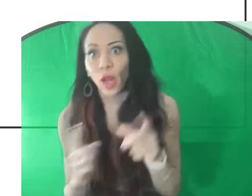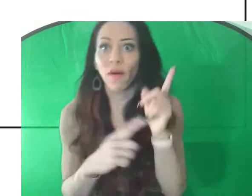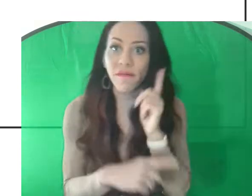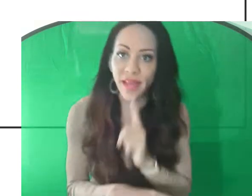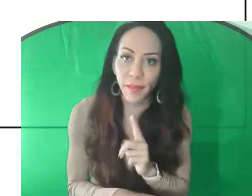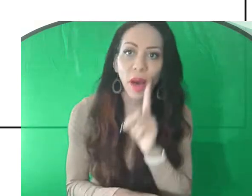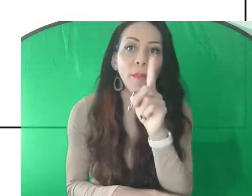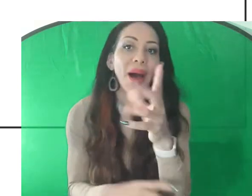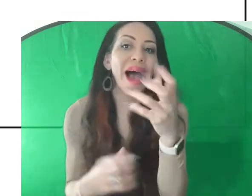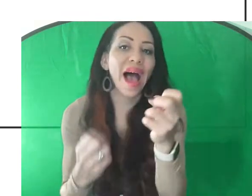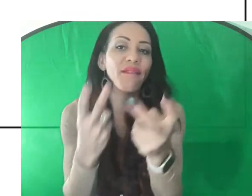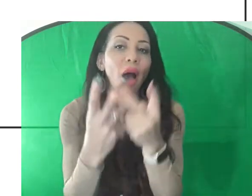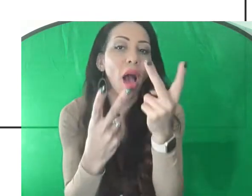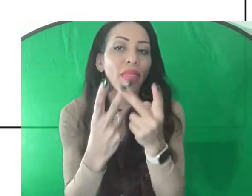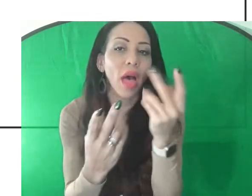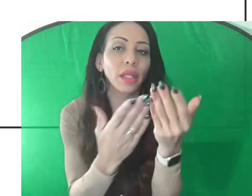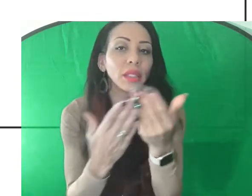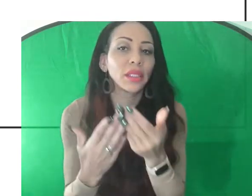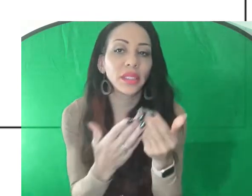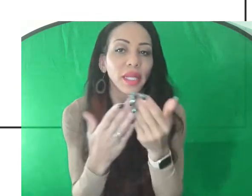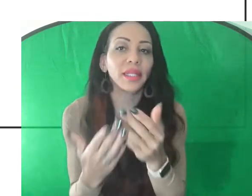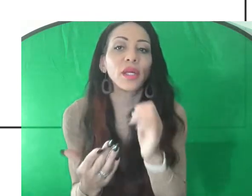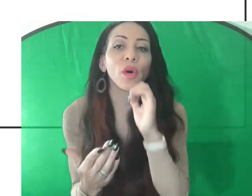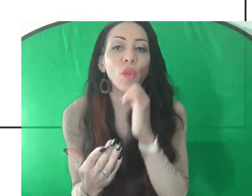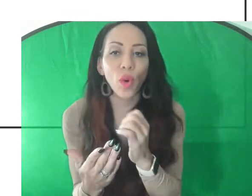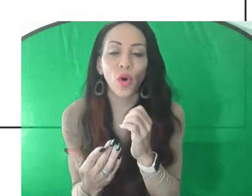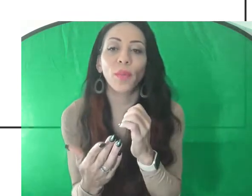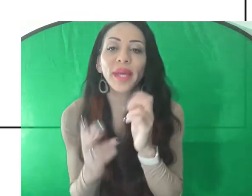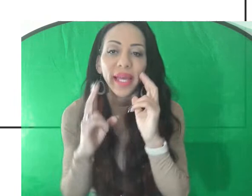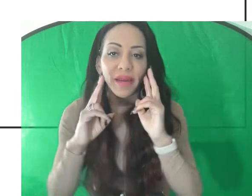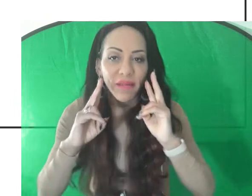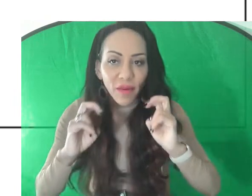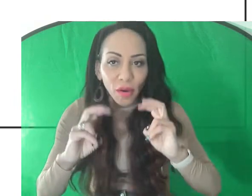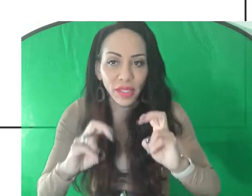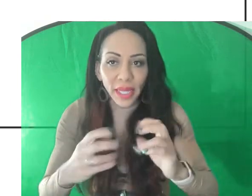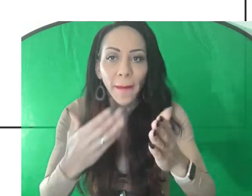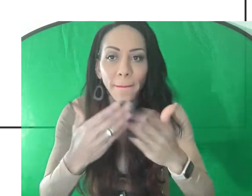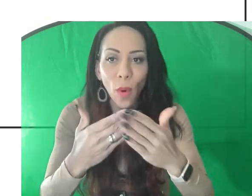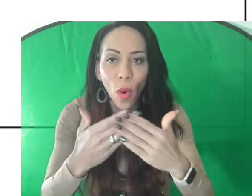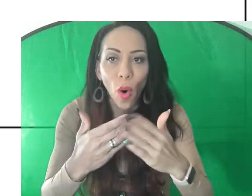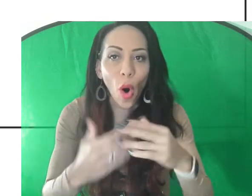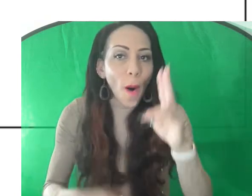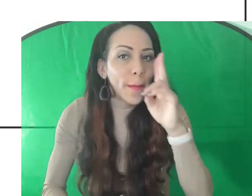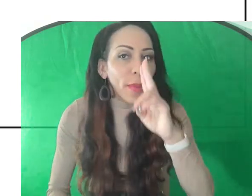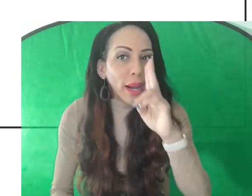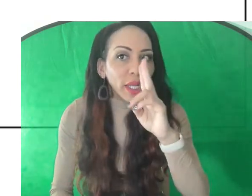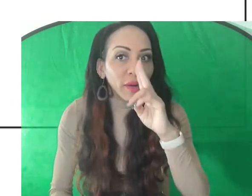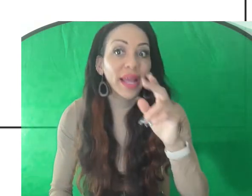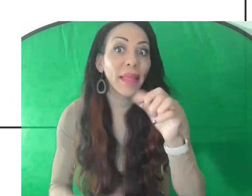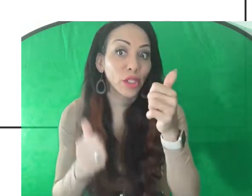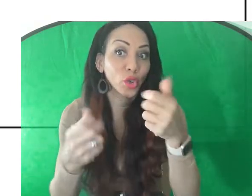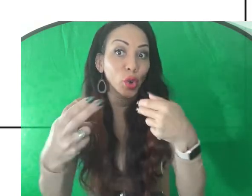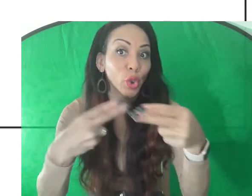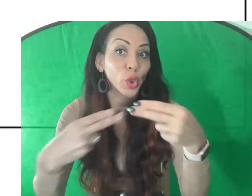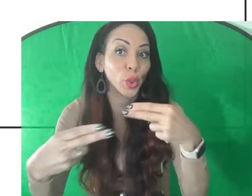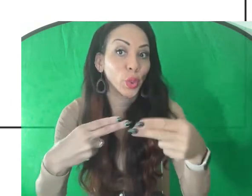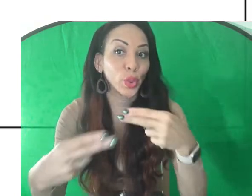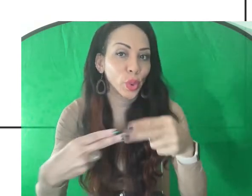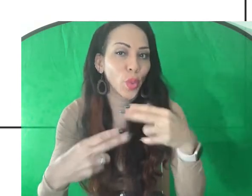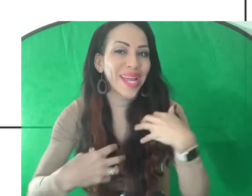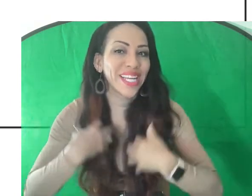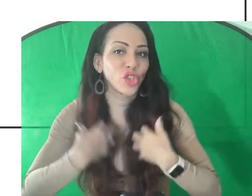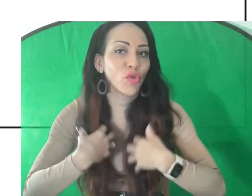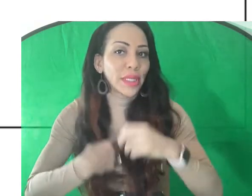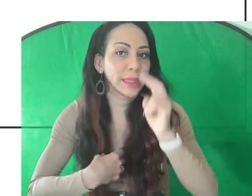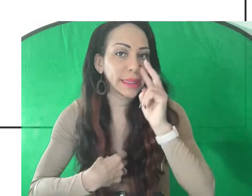that are focusing less around the binary, and that's all underway at the minute, which is great news. We're really interested to see what some of those